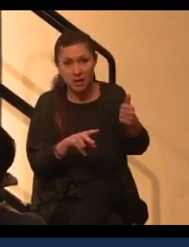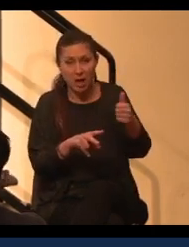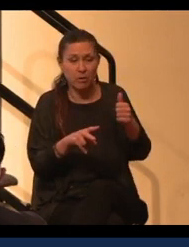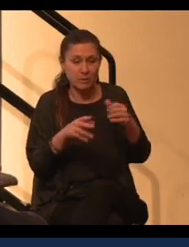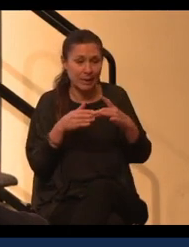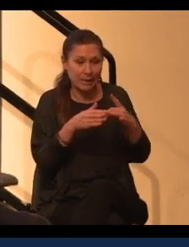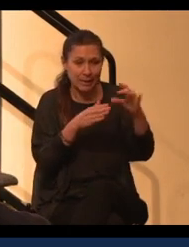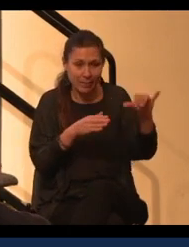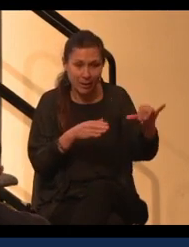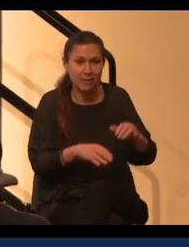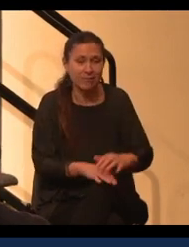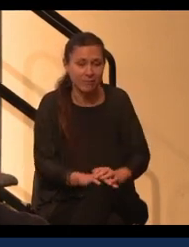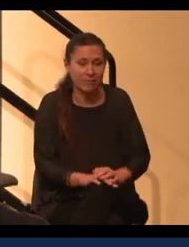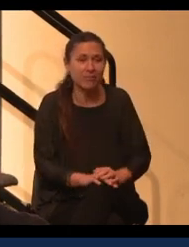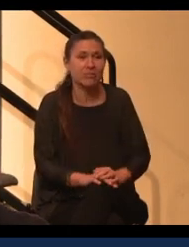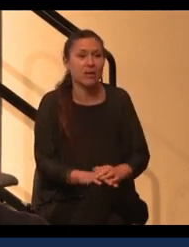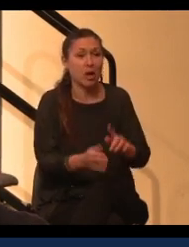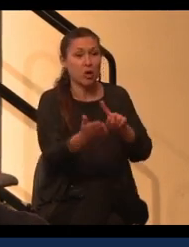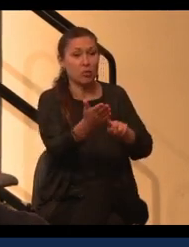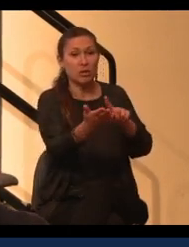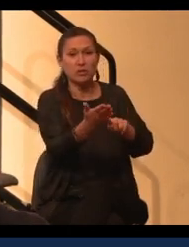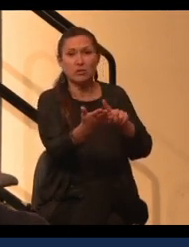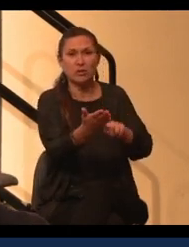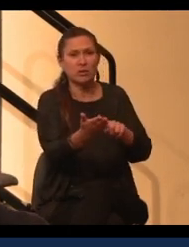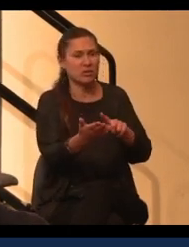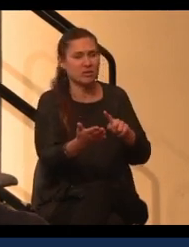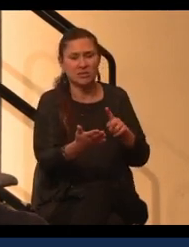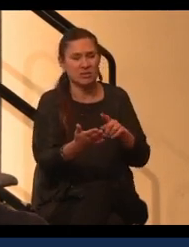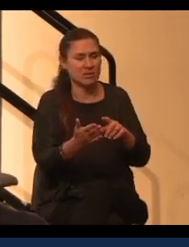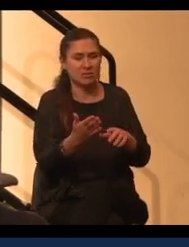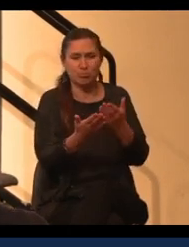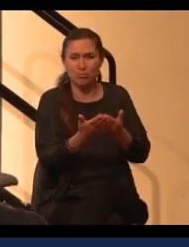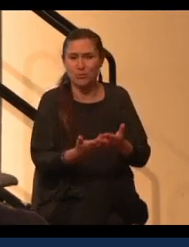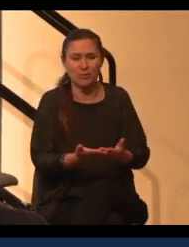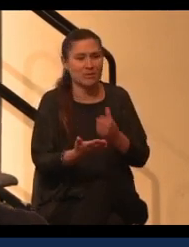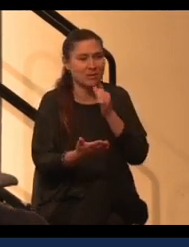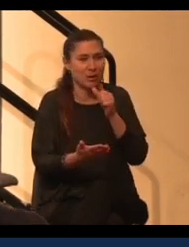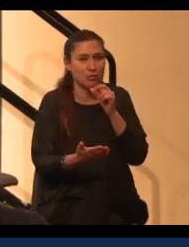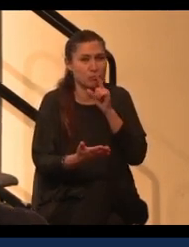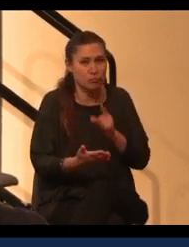actually look at the research, we find that this is largely untrue.